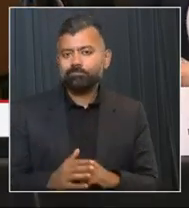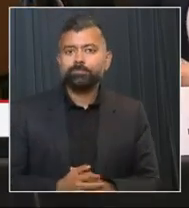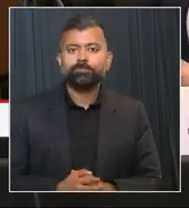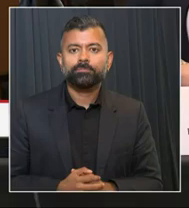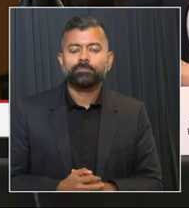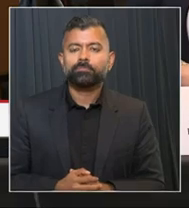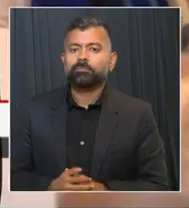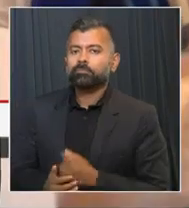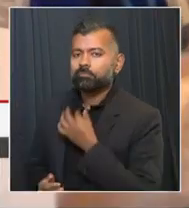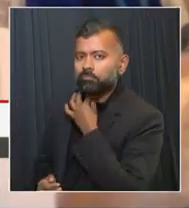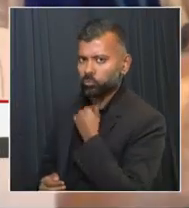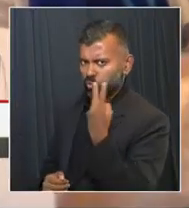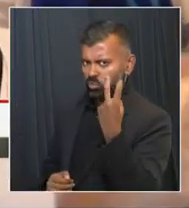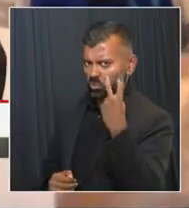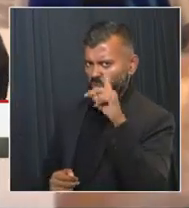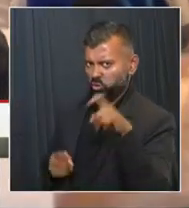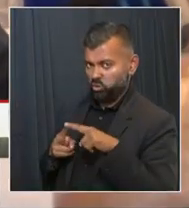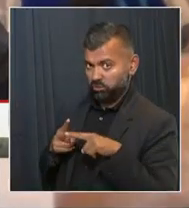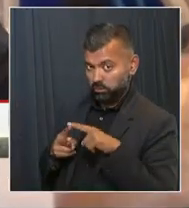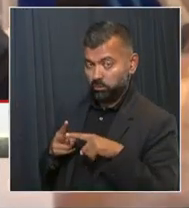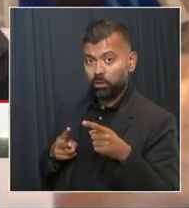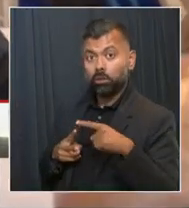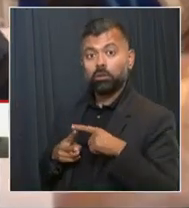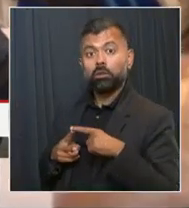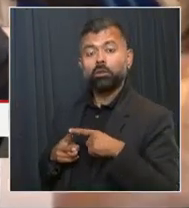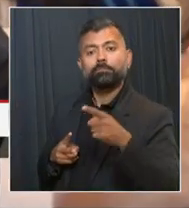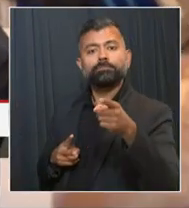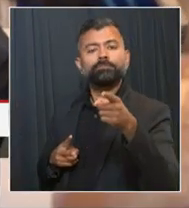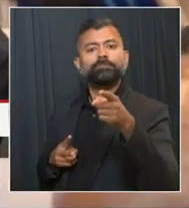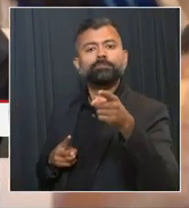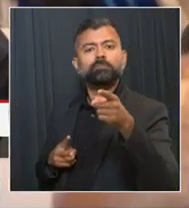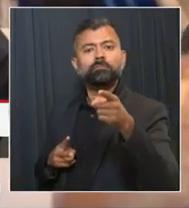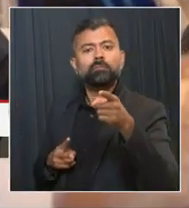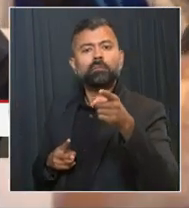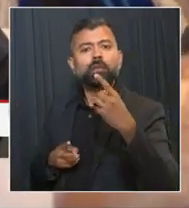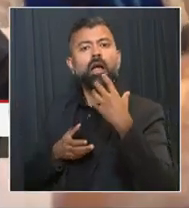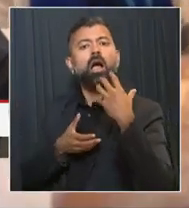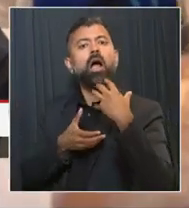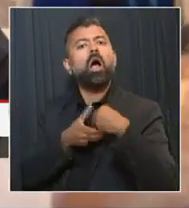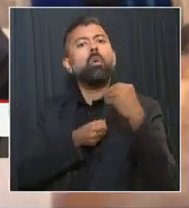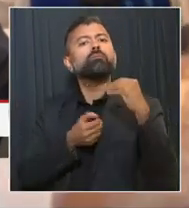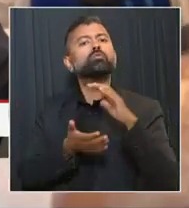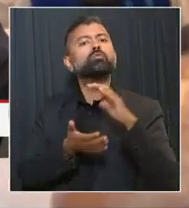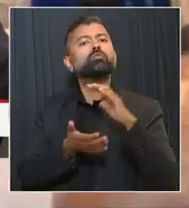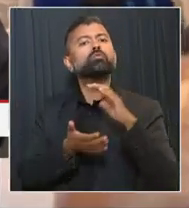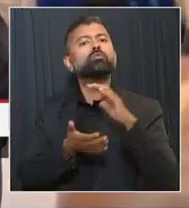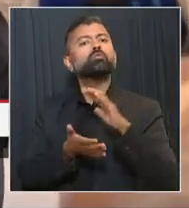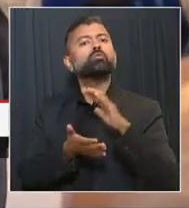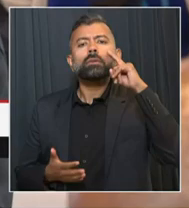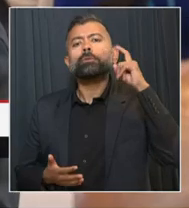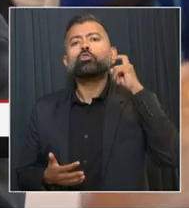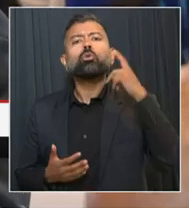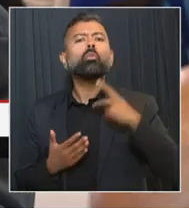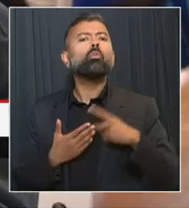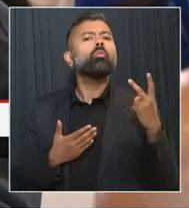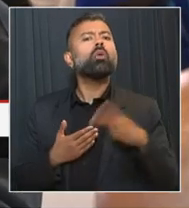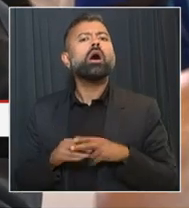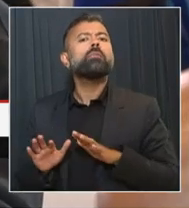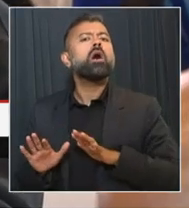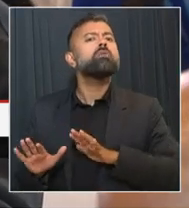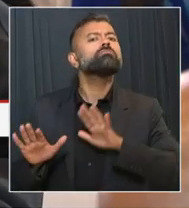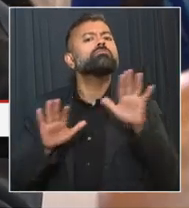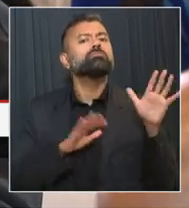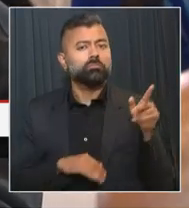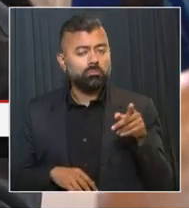What becomes of out-of-school time funding programming for the summer? And in the absence of a Ward 8 council member, who did your